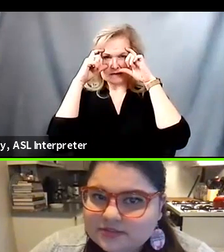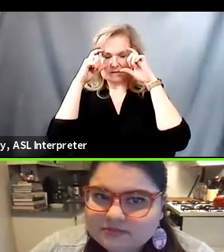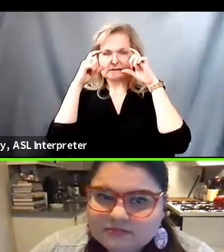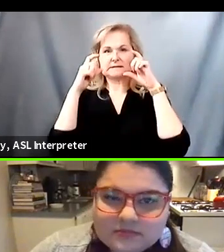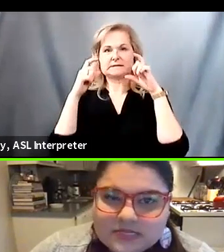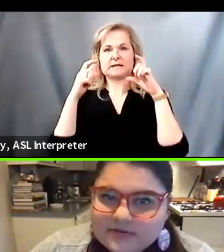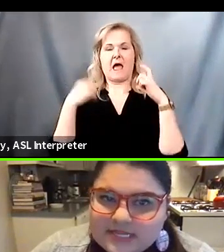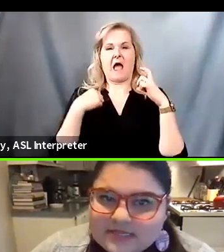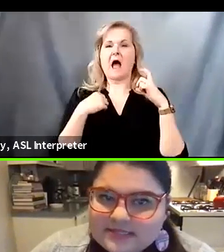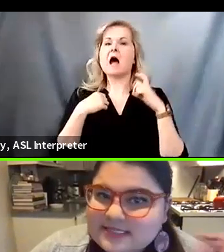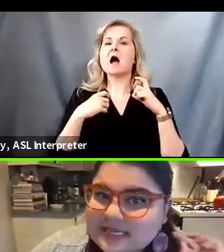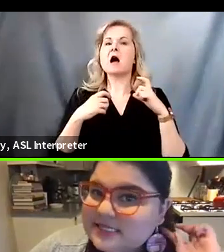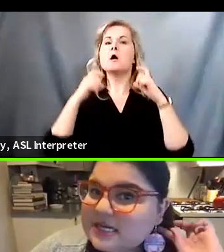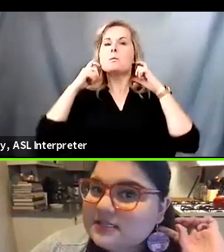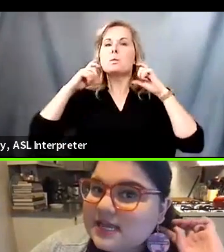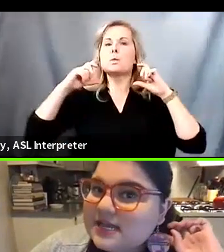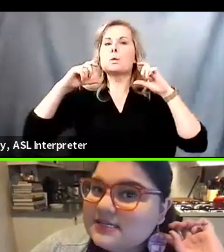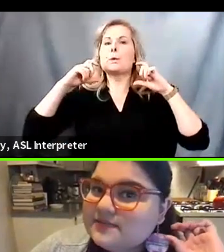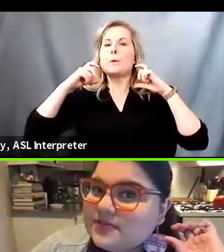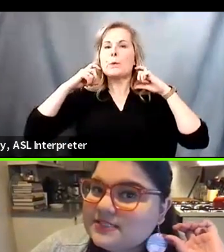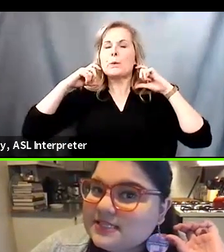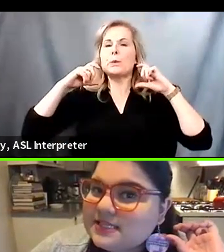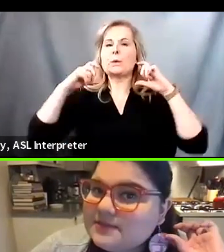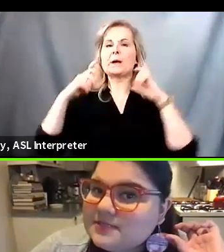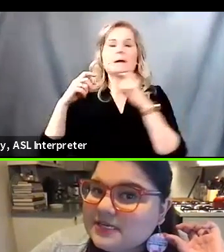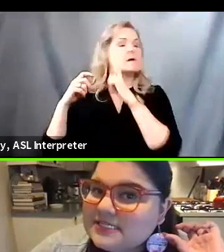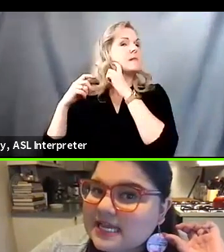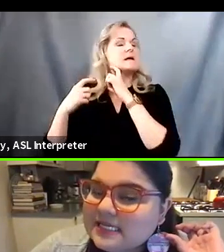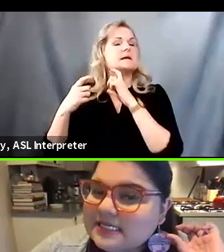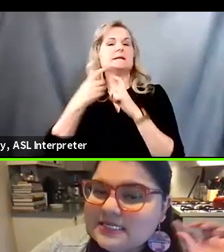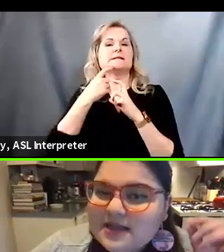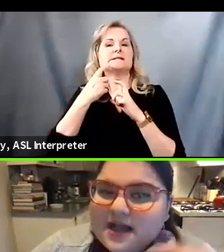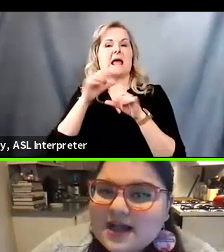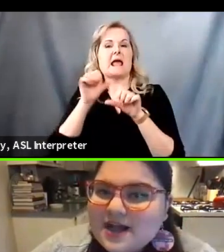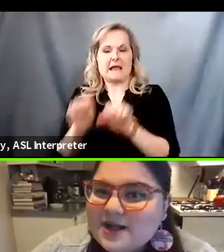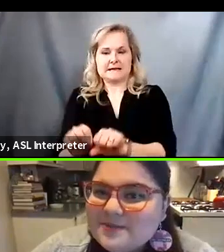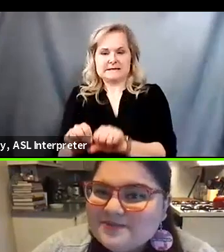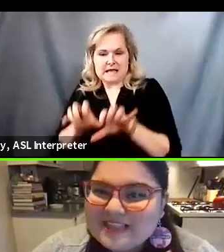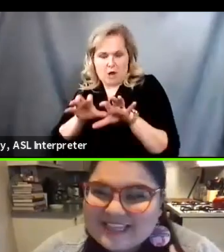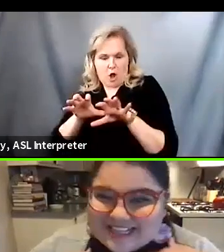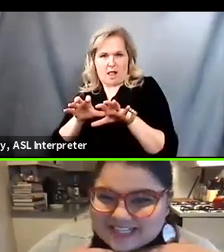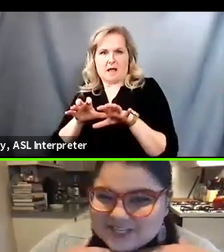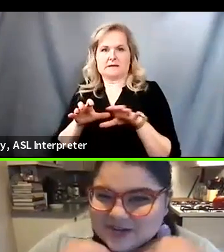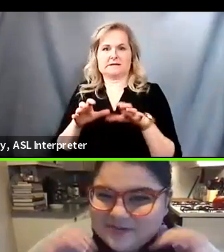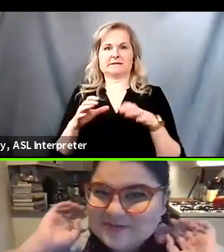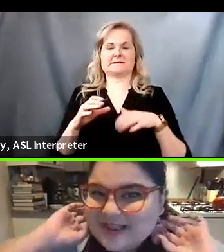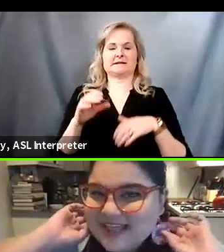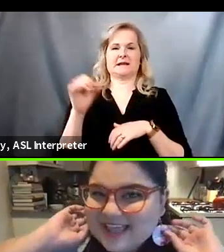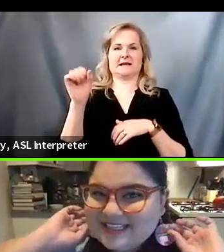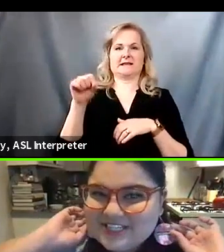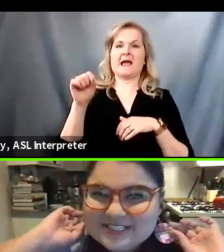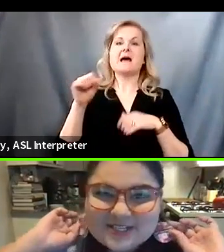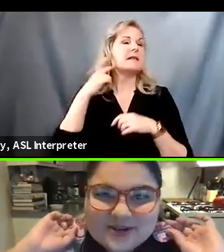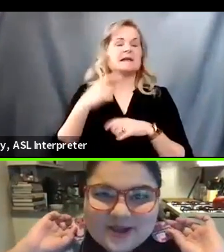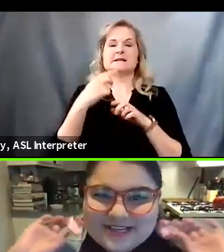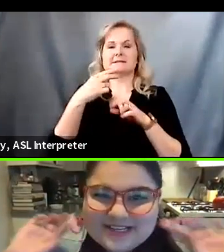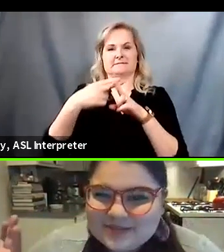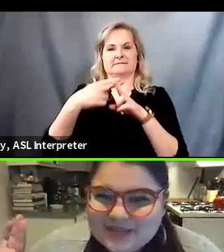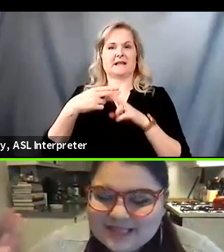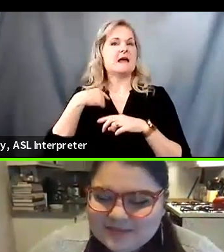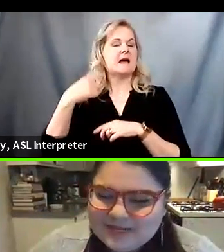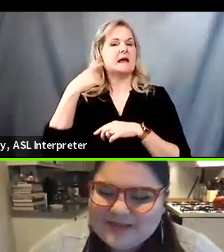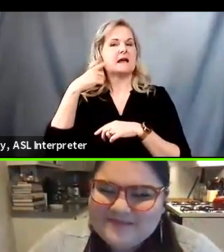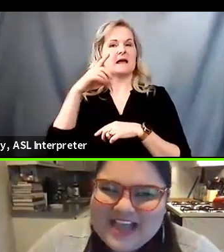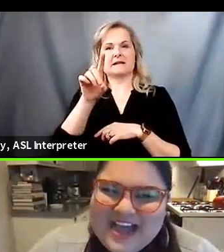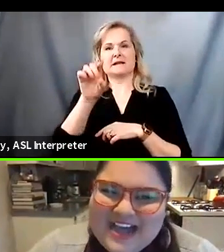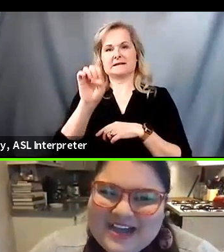large earrings. They say decolonize, if you can see them. It's pretty exciting. Yes, they do, my friend. She's a Lakota artist. She